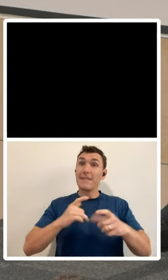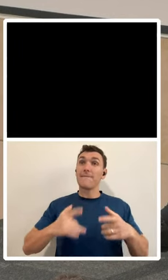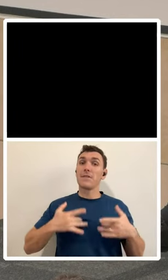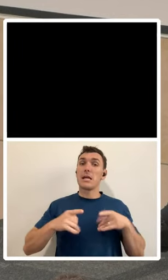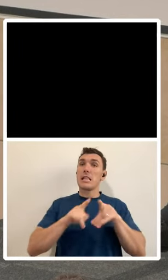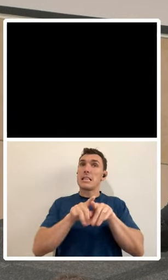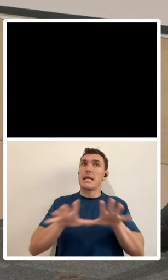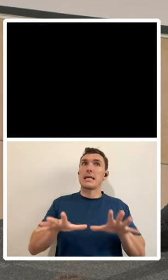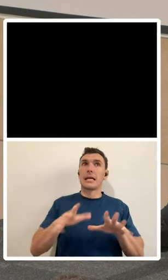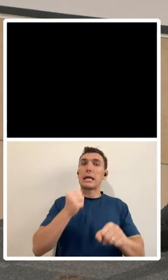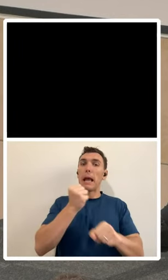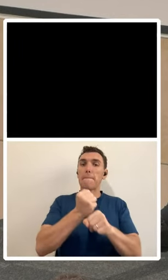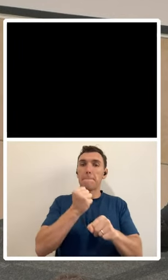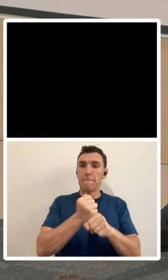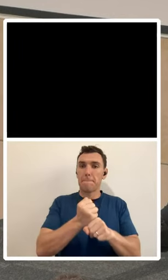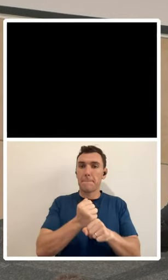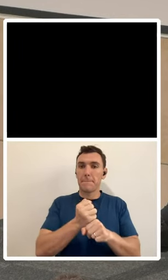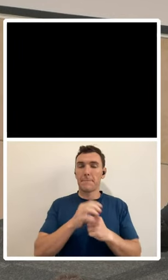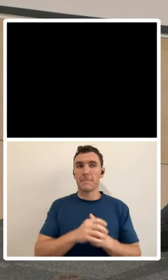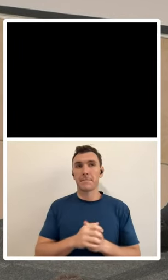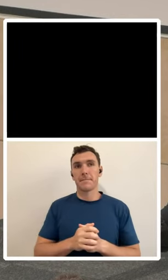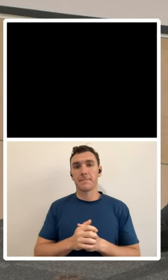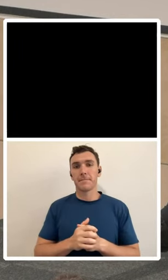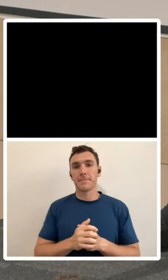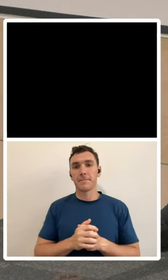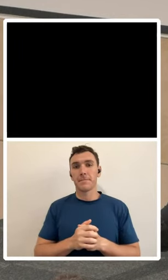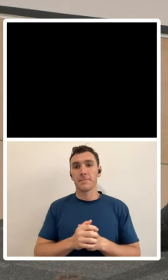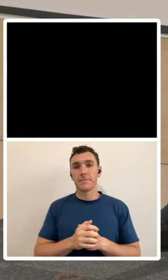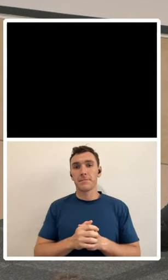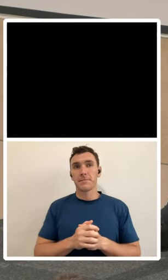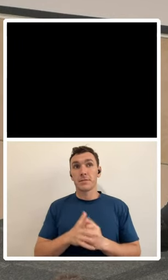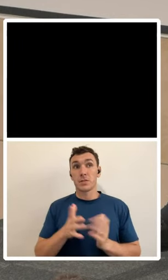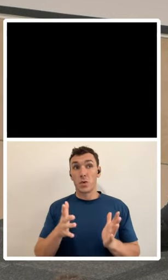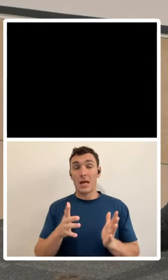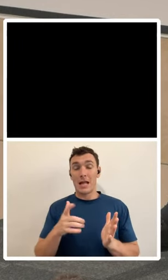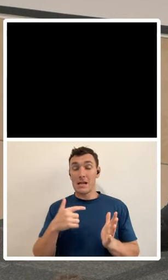the crazy thing is this, you bet on the collapse of society